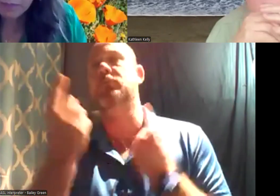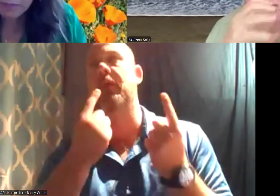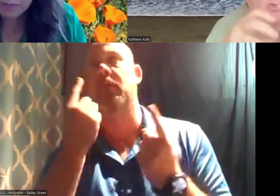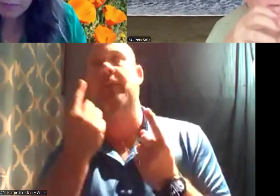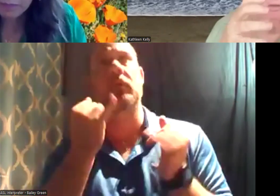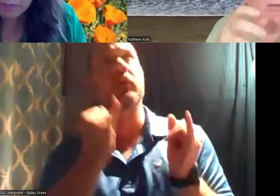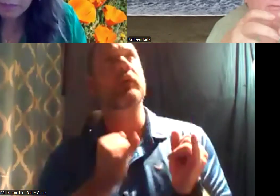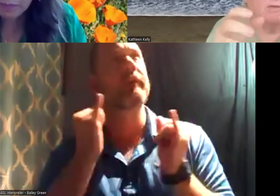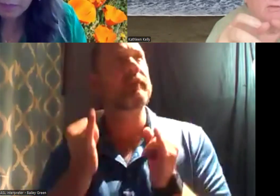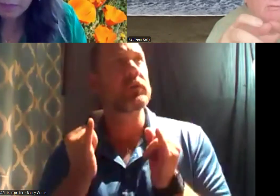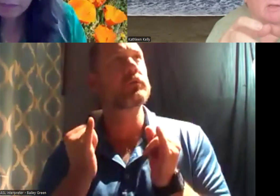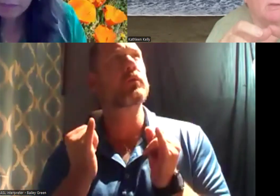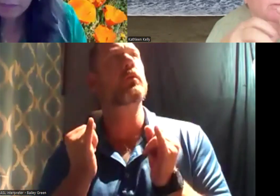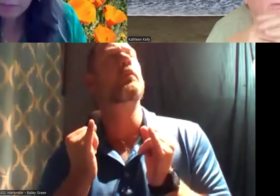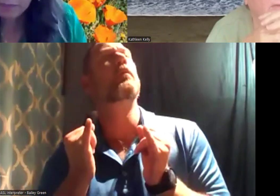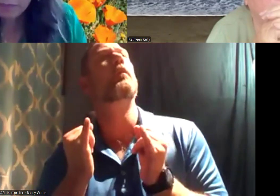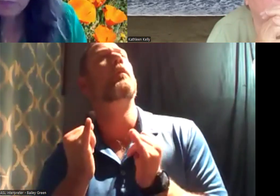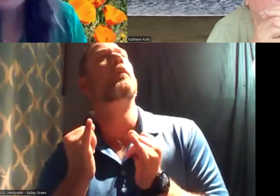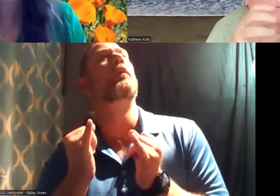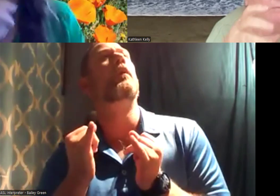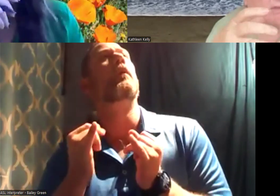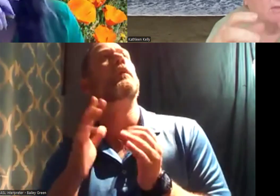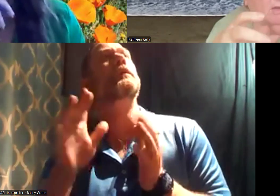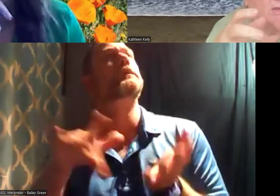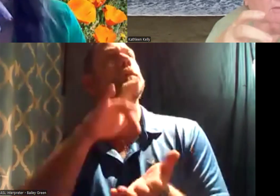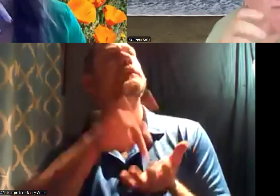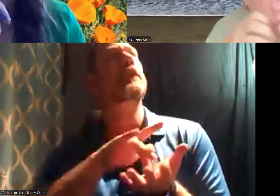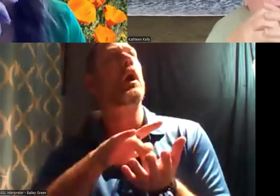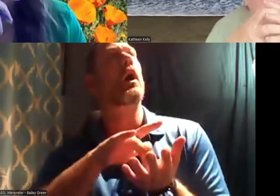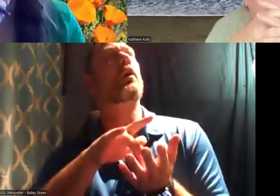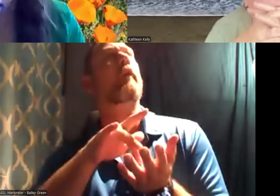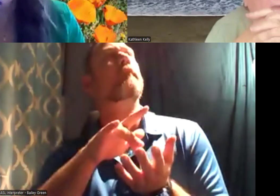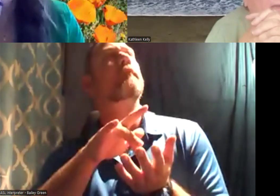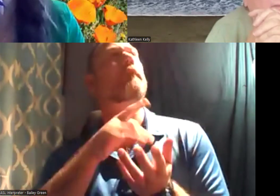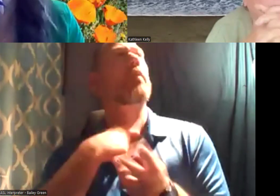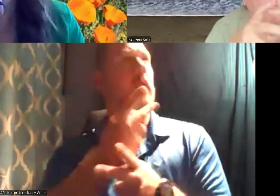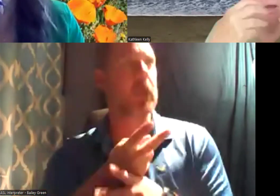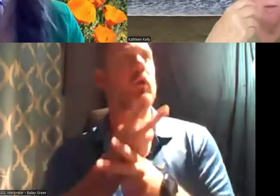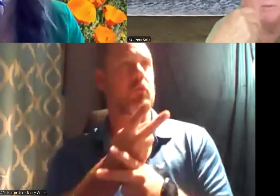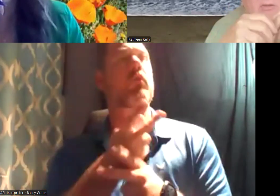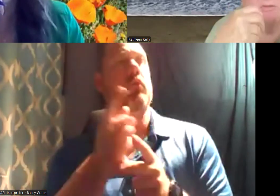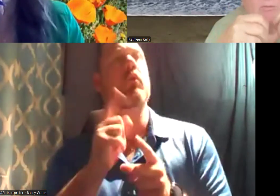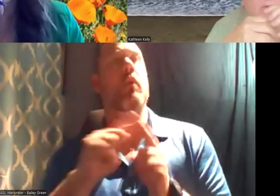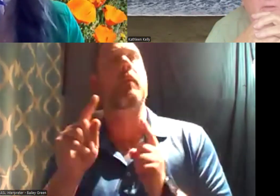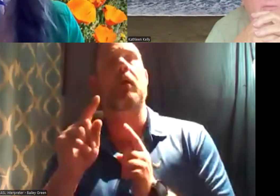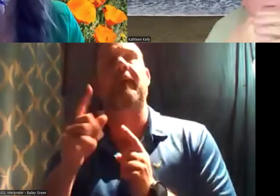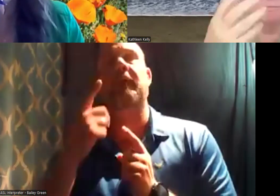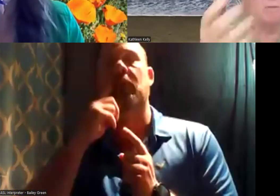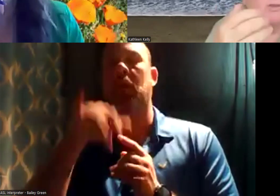individual, and we should. The individual is at the center of the care, but for the population that we're dealing with,